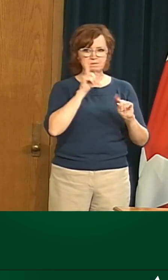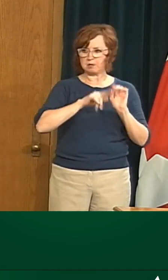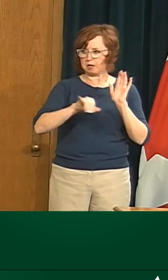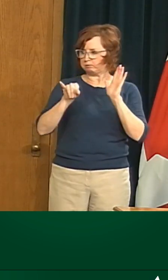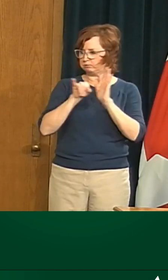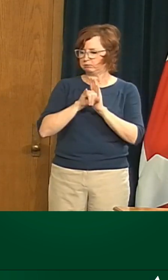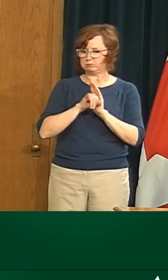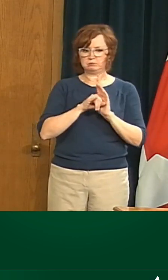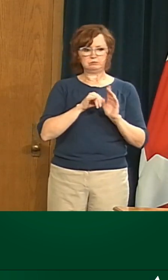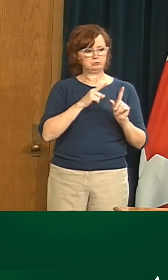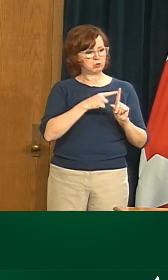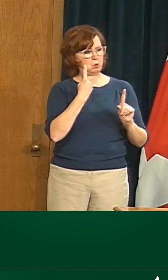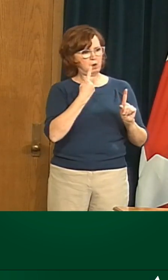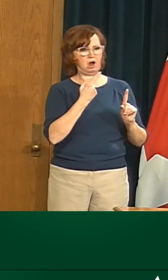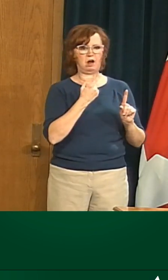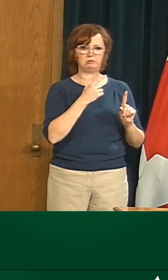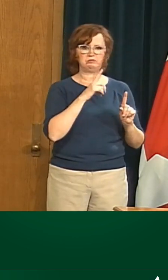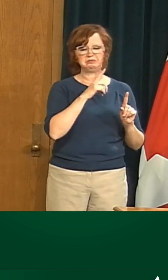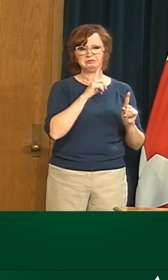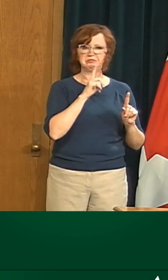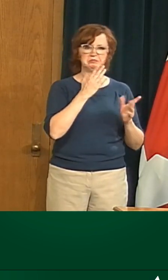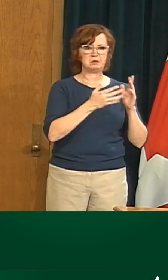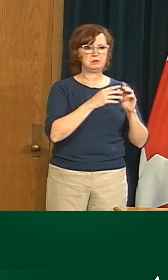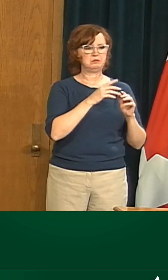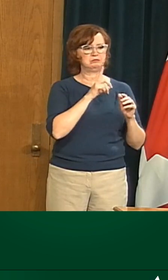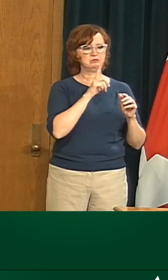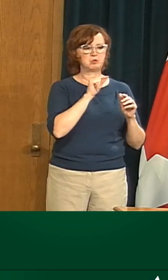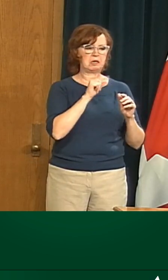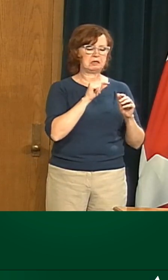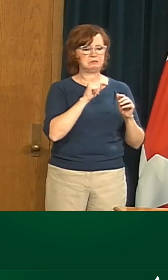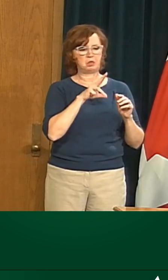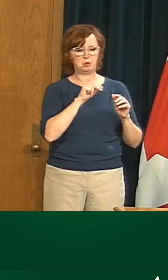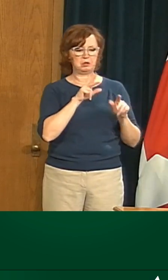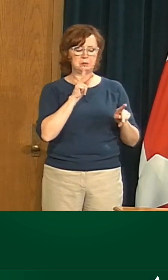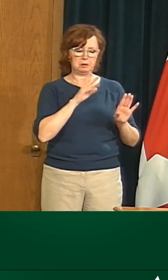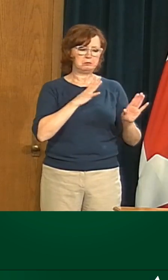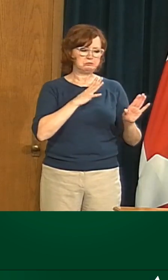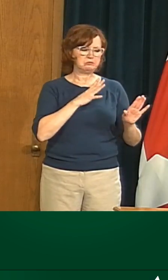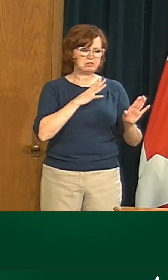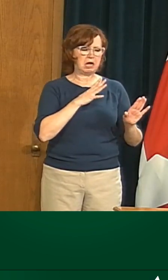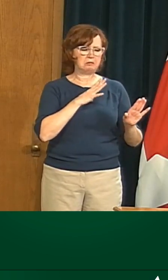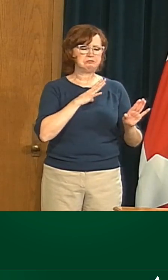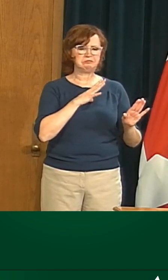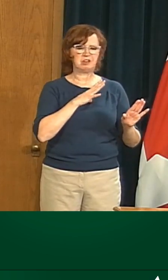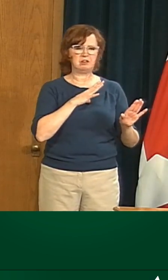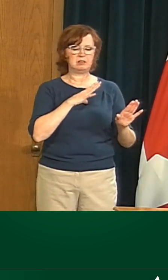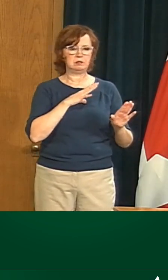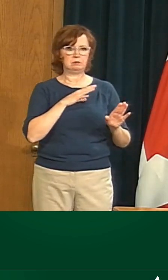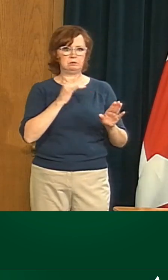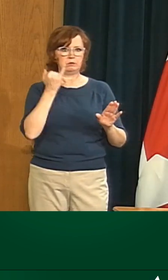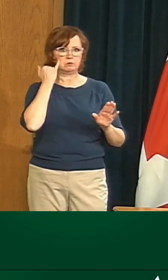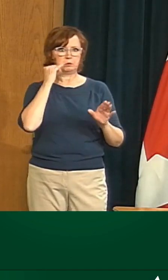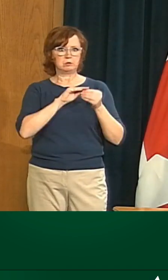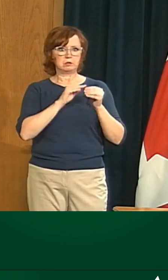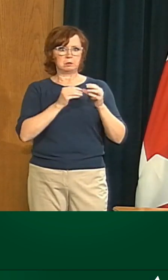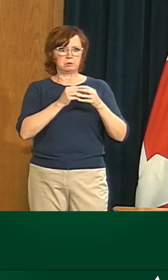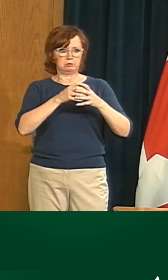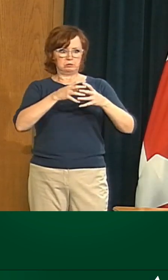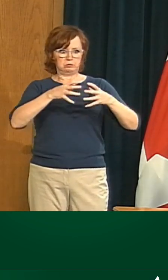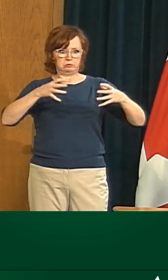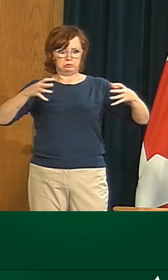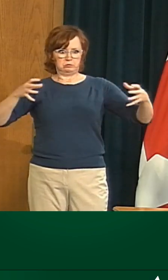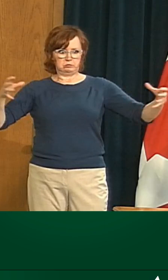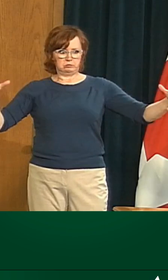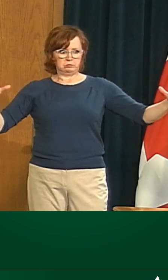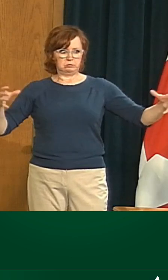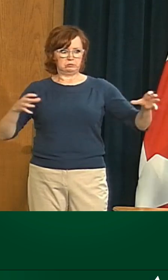20 or 30 or the RT starts creeping up to near 1 or above 1, then we will have to again look at that very closely and